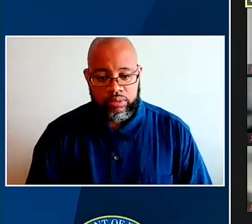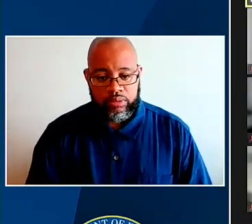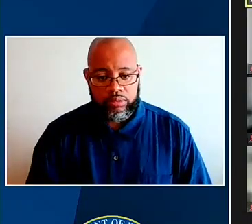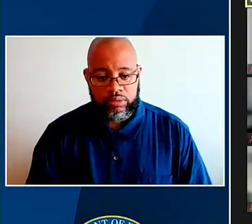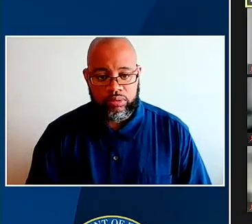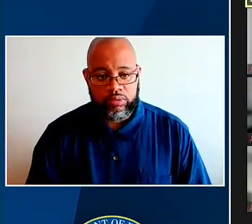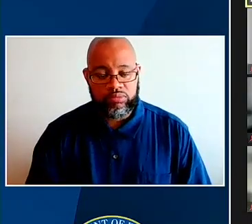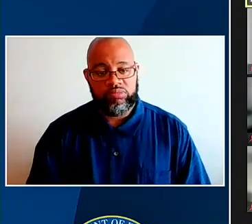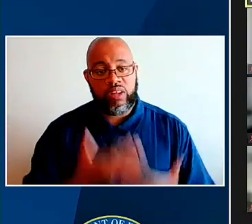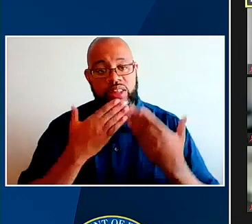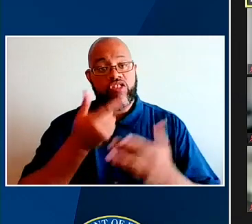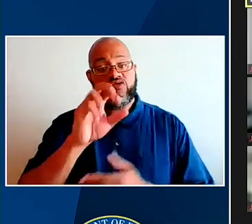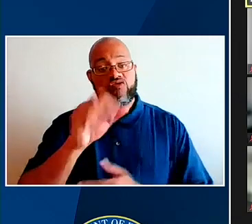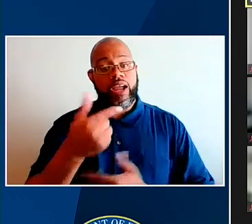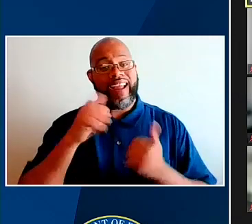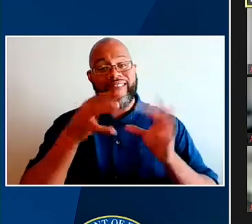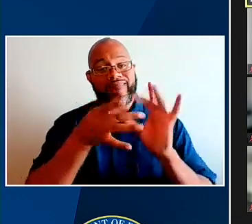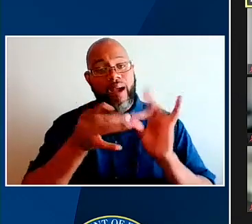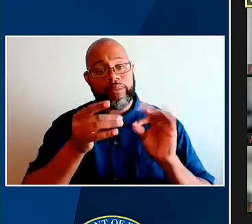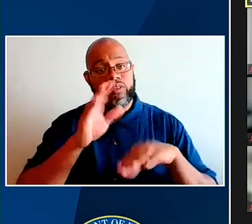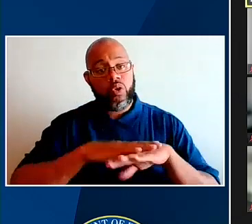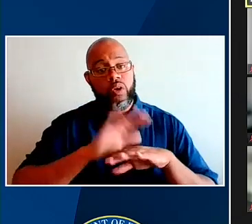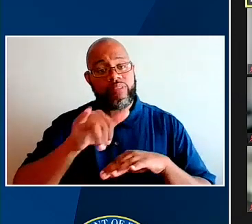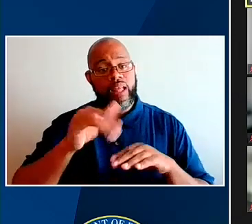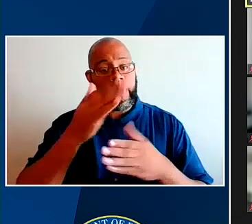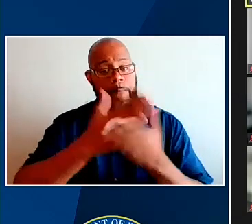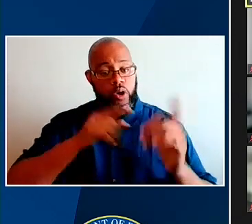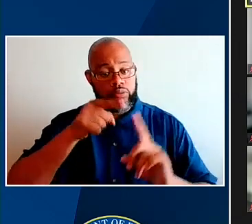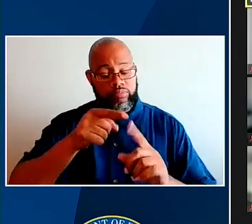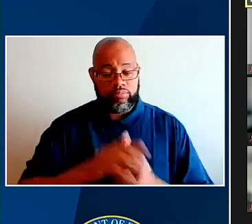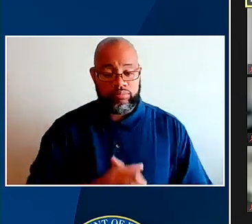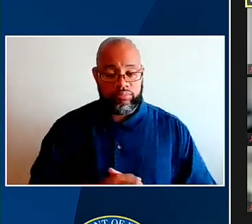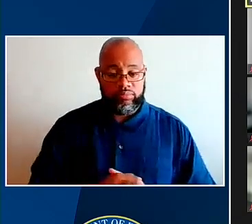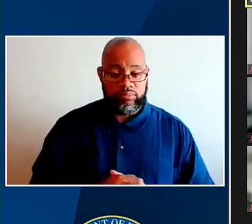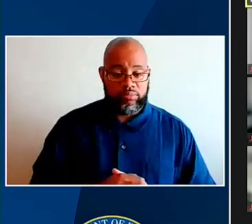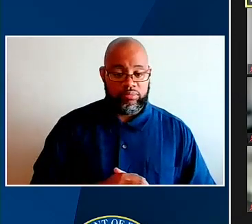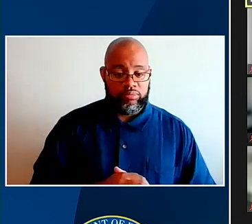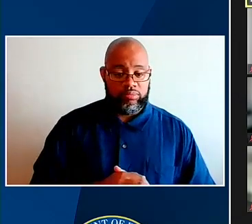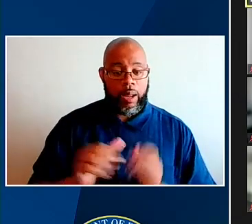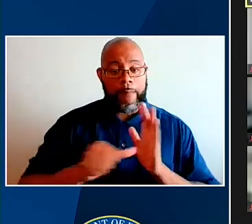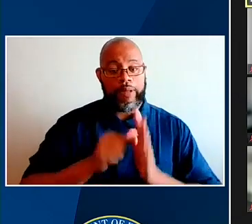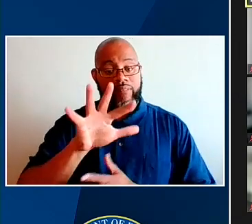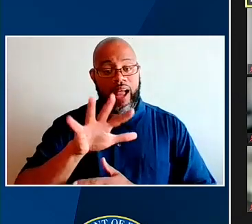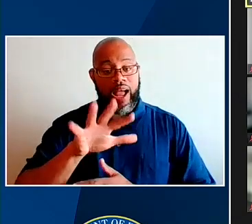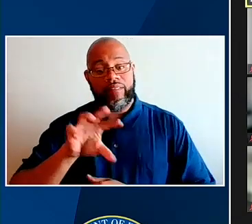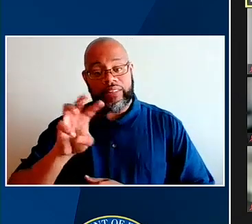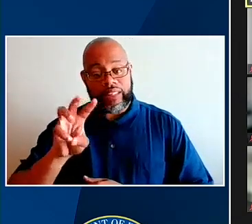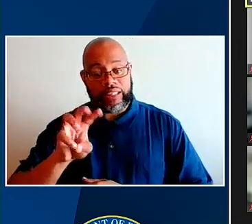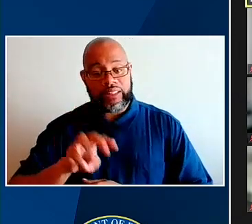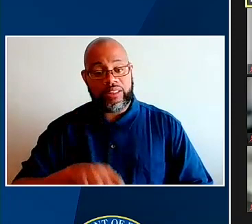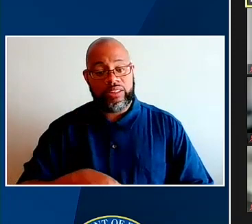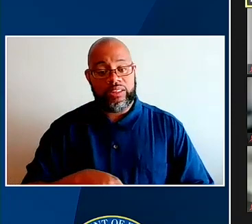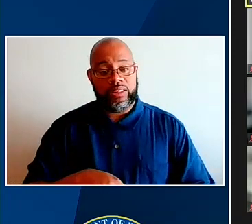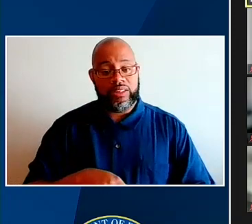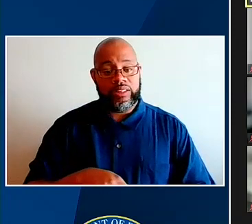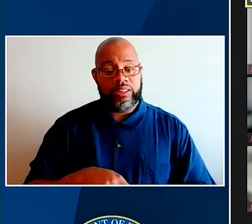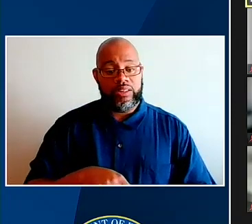Thank you, Greg. Any comments on this section? So that's pages 5 and 6, 668,